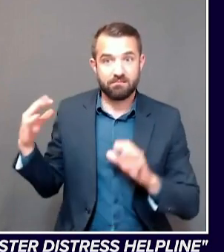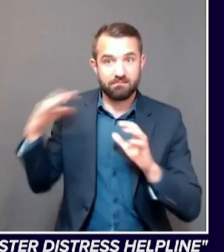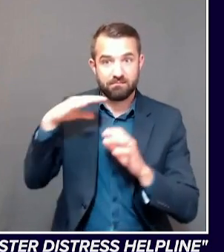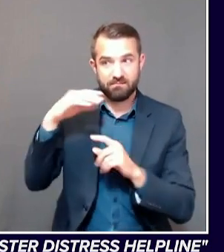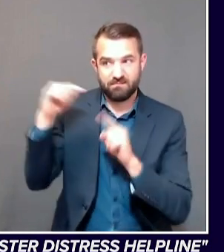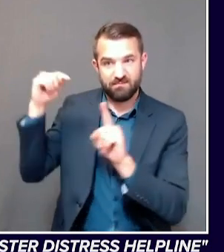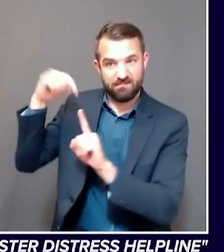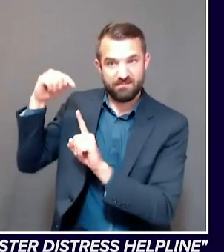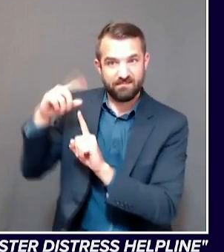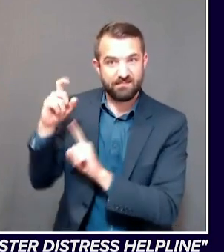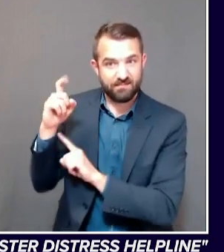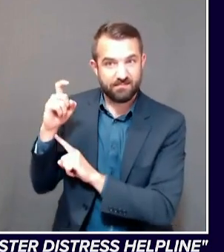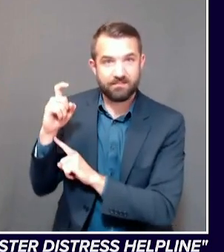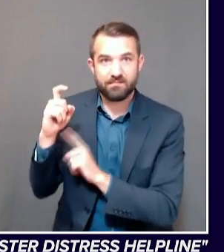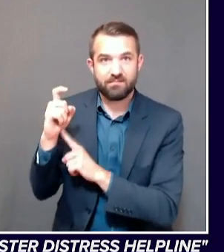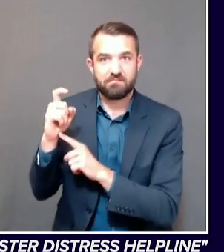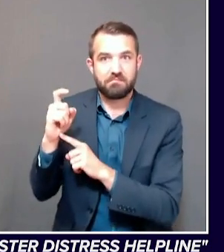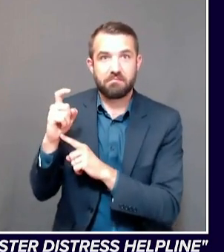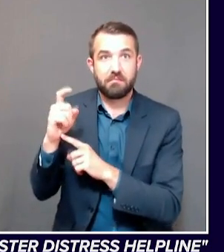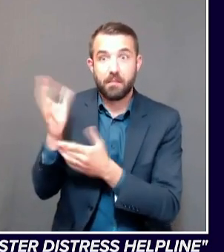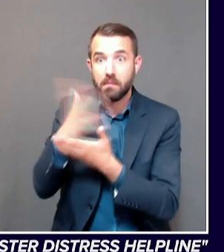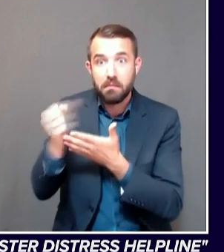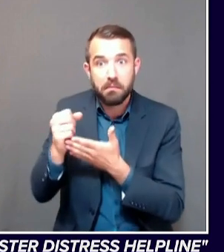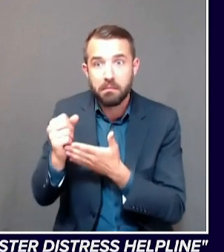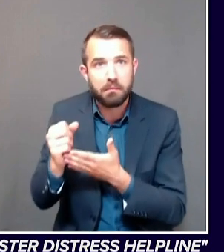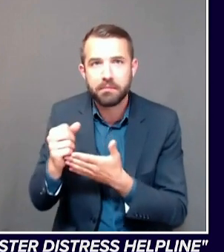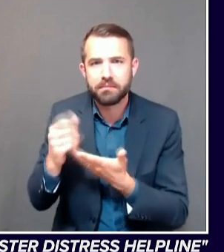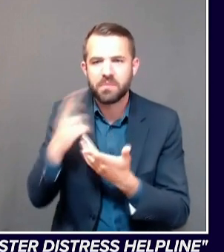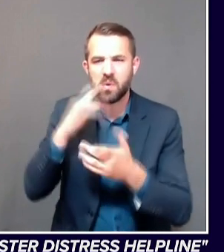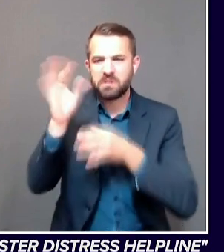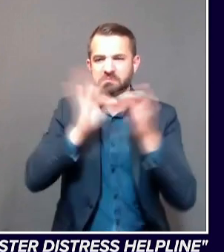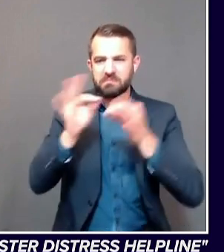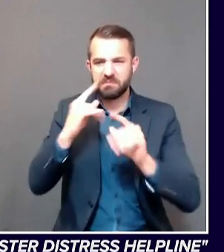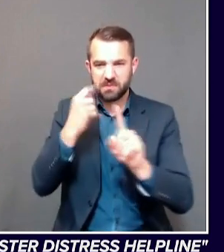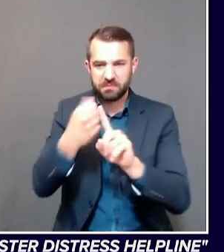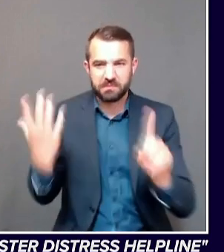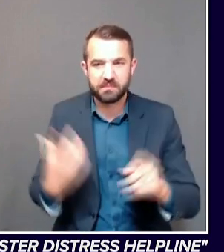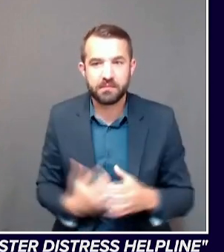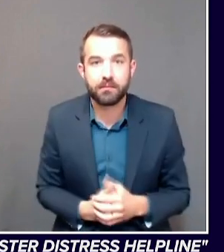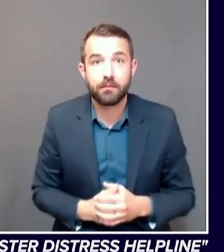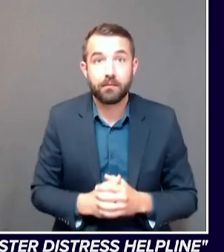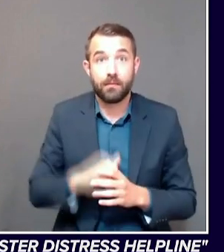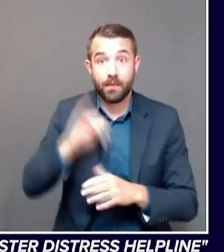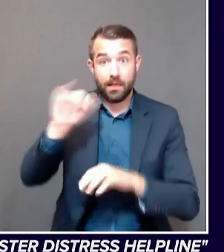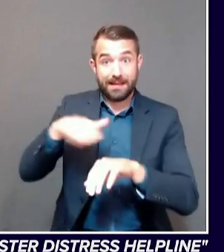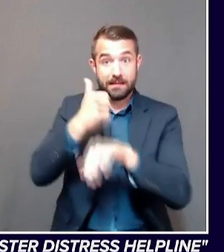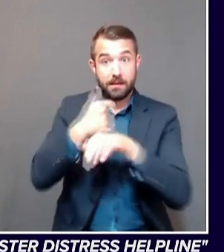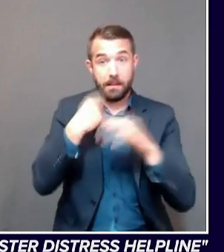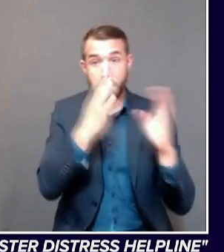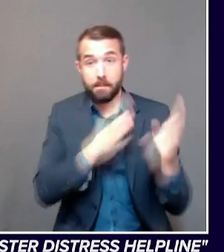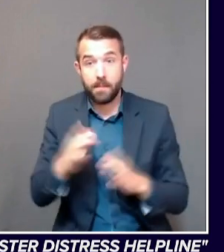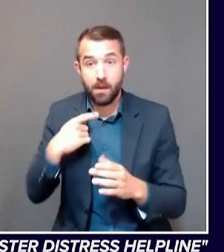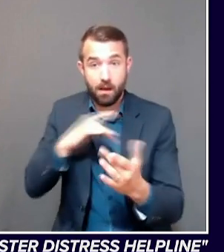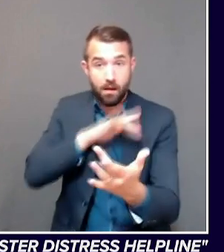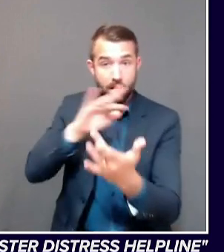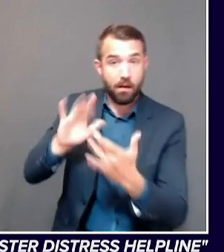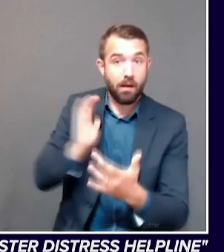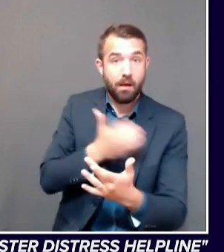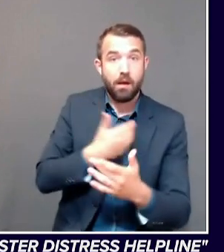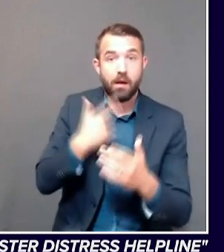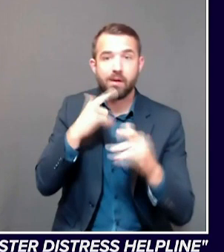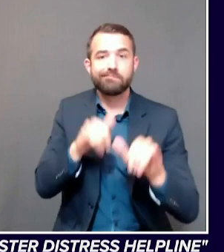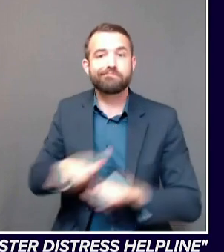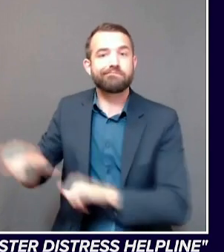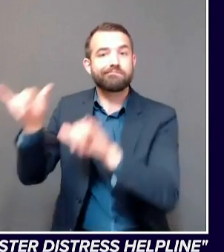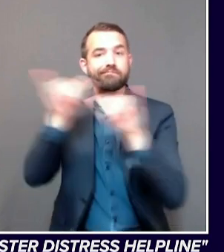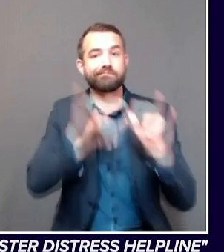goal for ourselves back in early February, we ordered a box or two of it from our standard supplier. That was back in